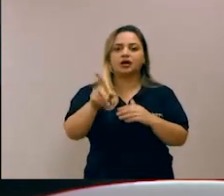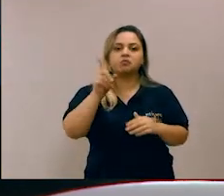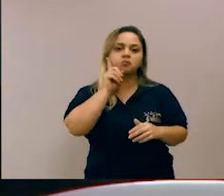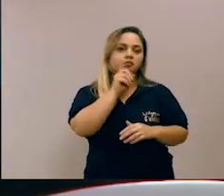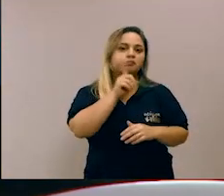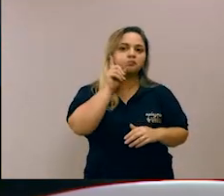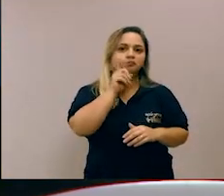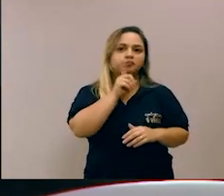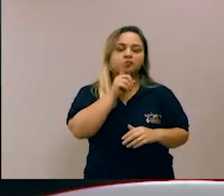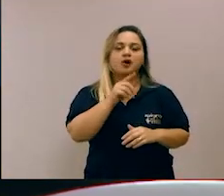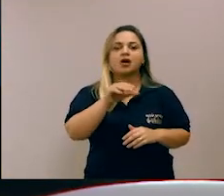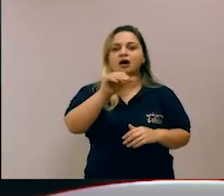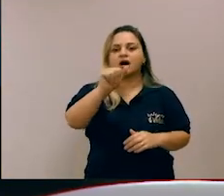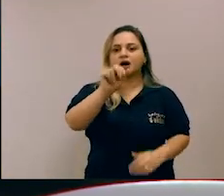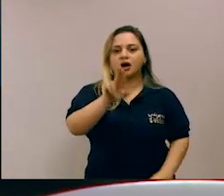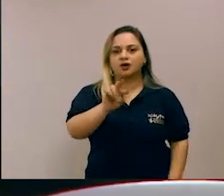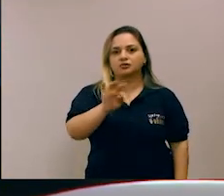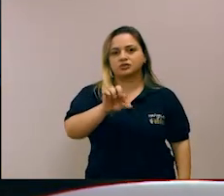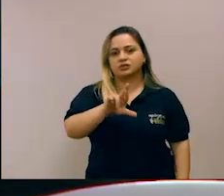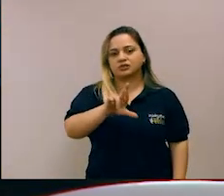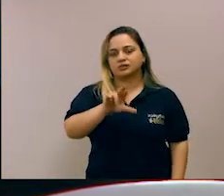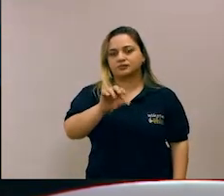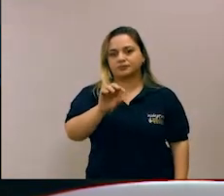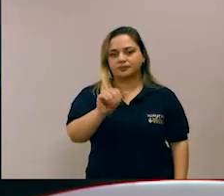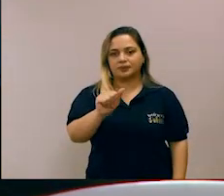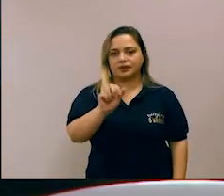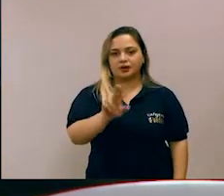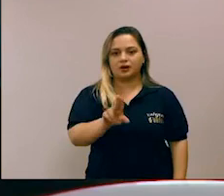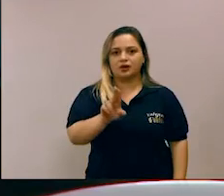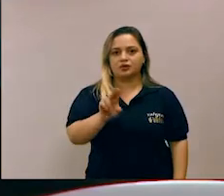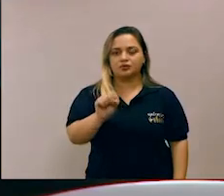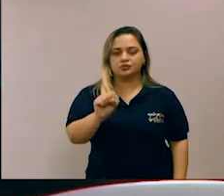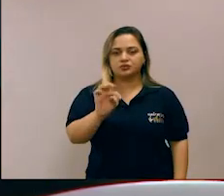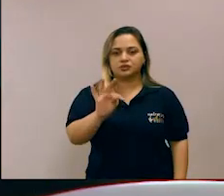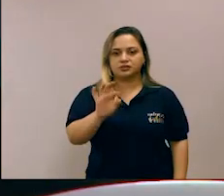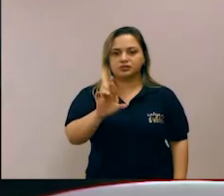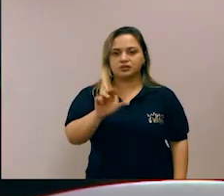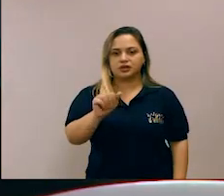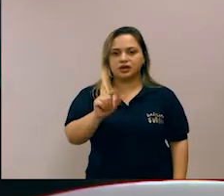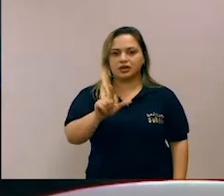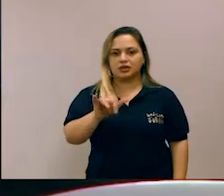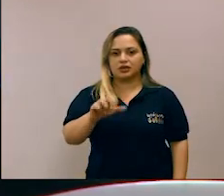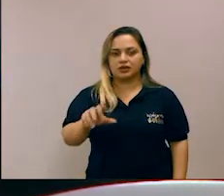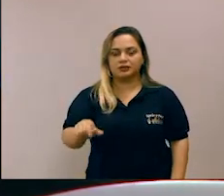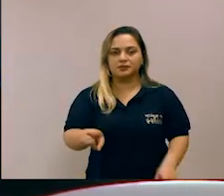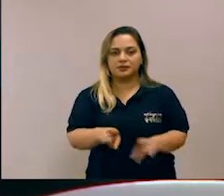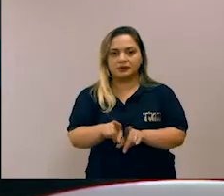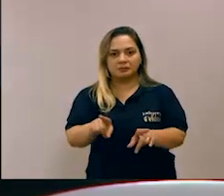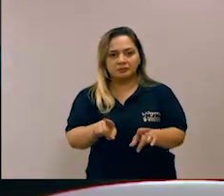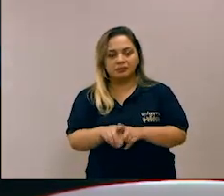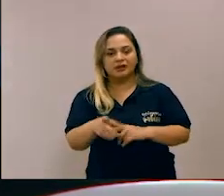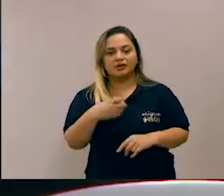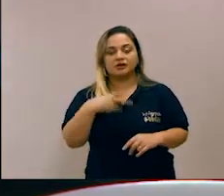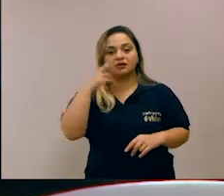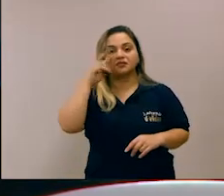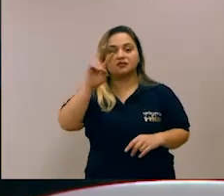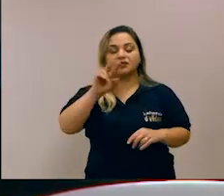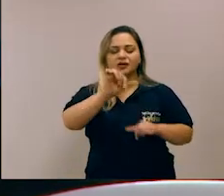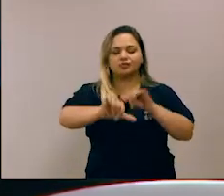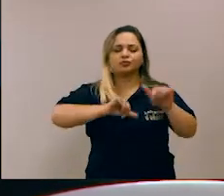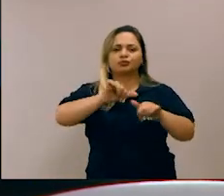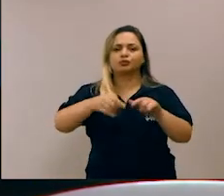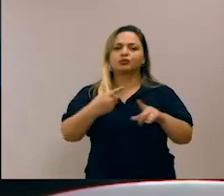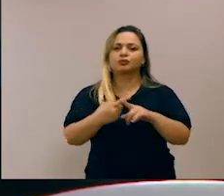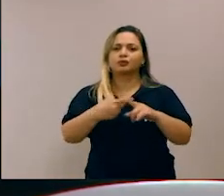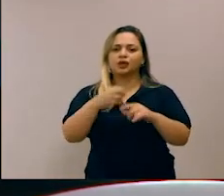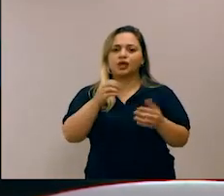until the UK or Australia, where you could see less paper and more computer screens and laptops. One of